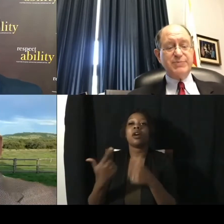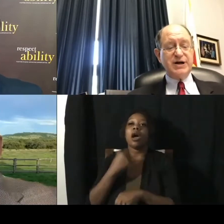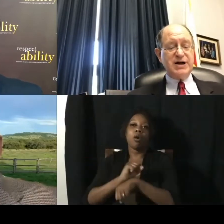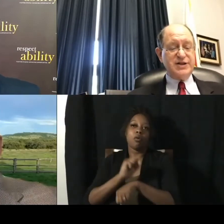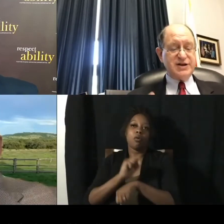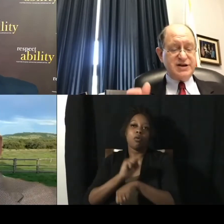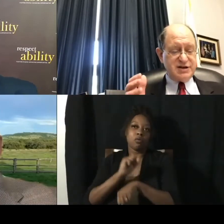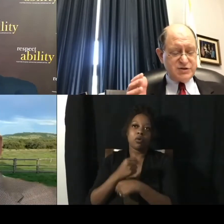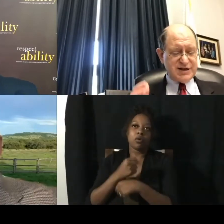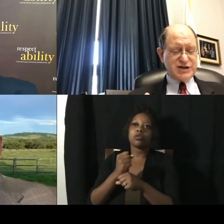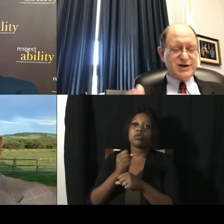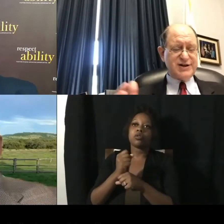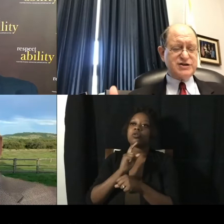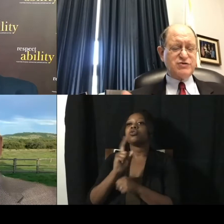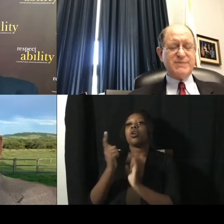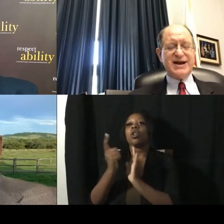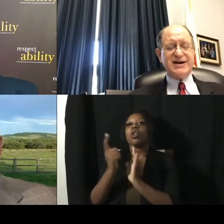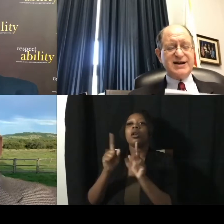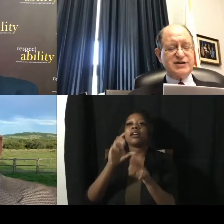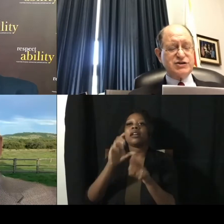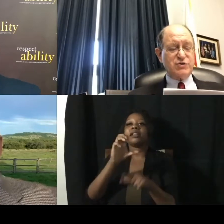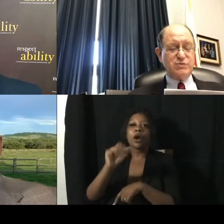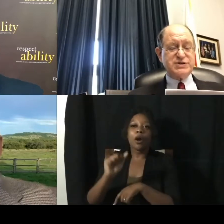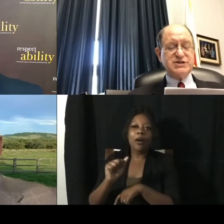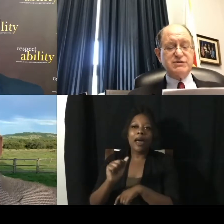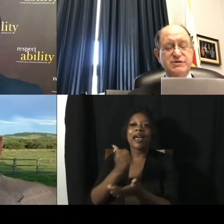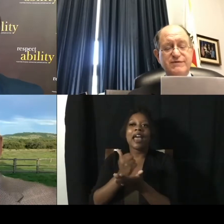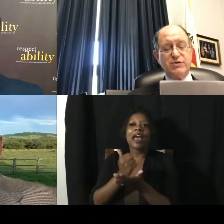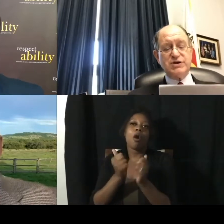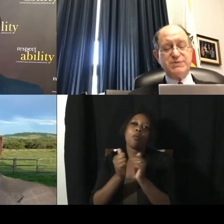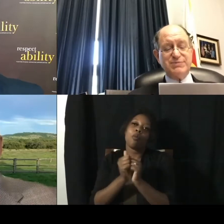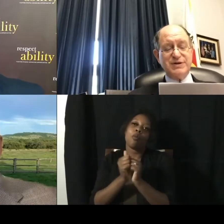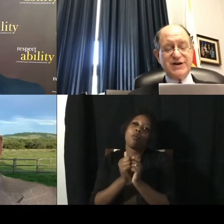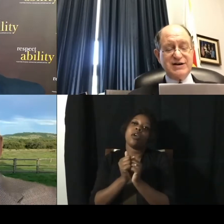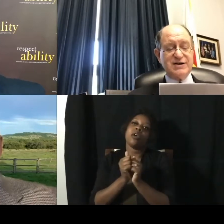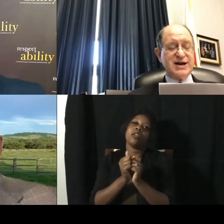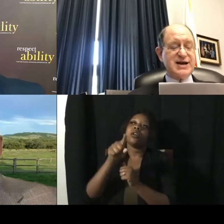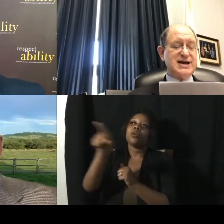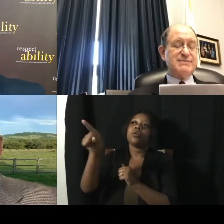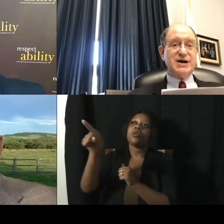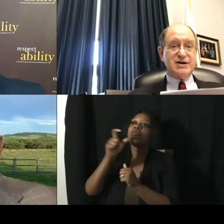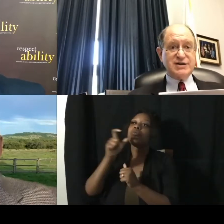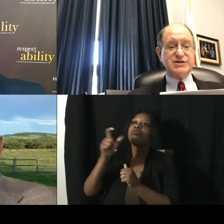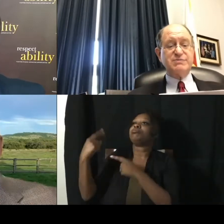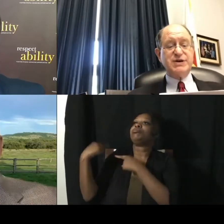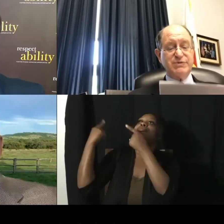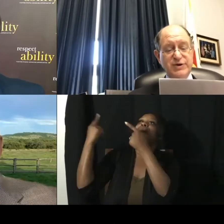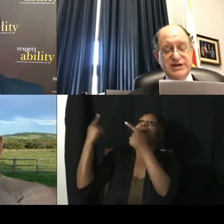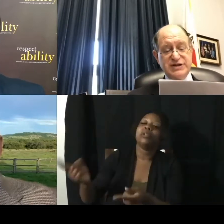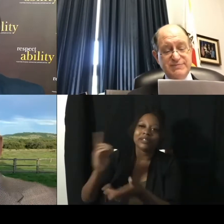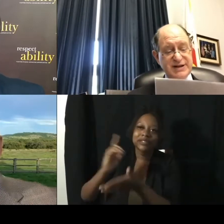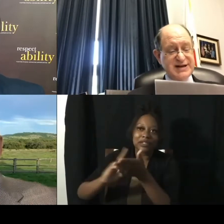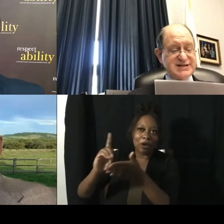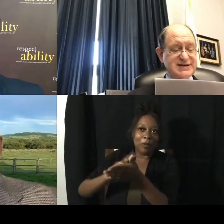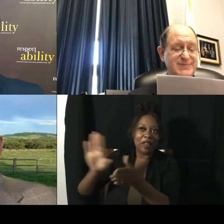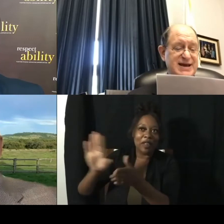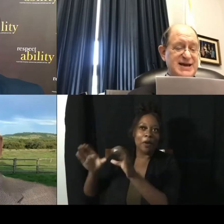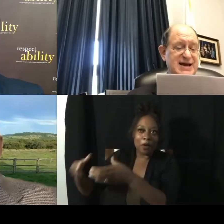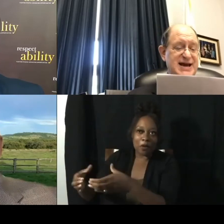help the traditionally discriminated against groups. Those are, of course, people of color, but also people with